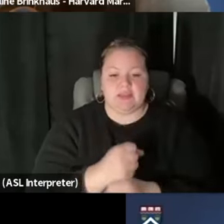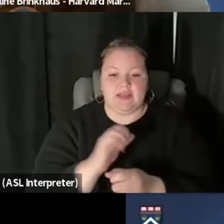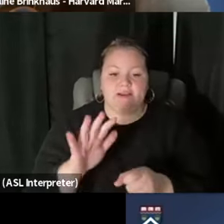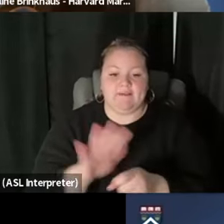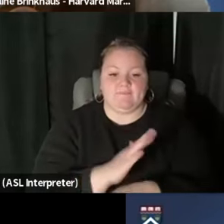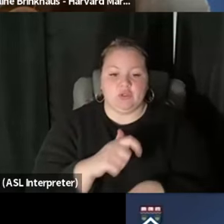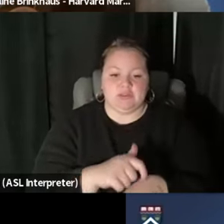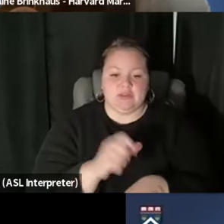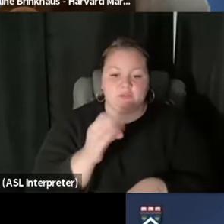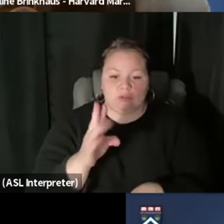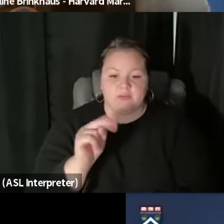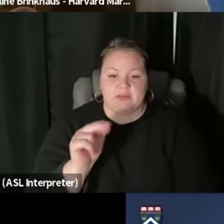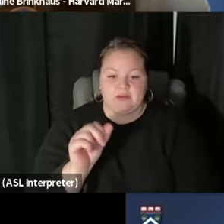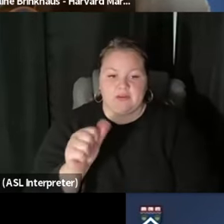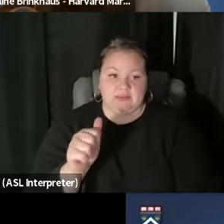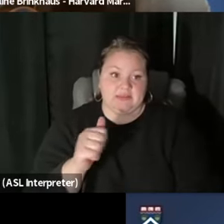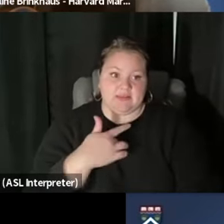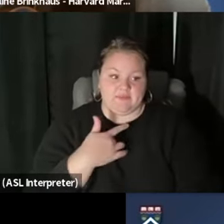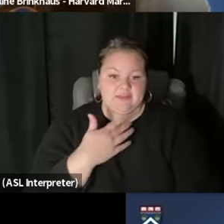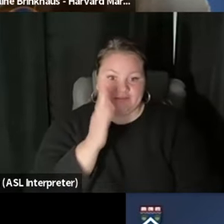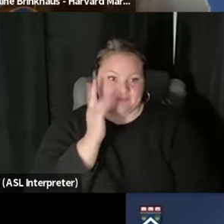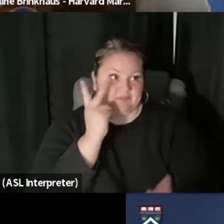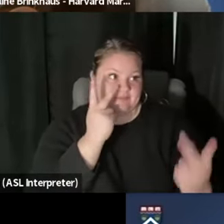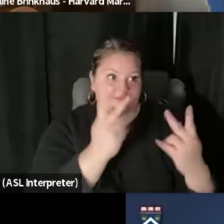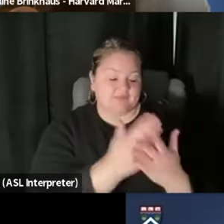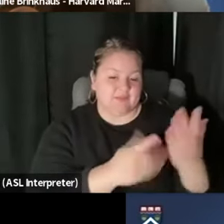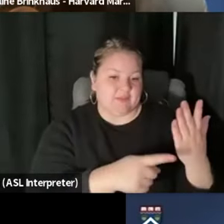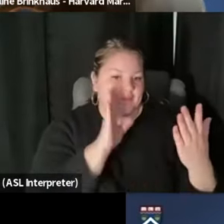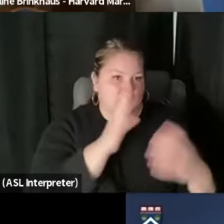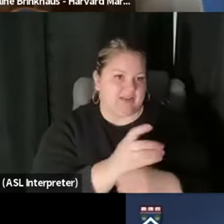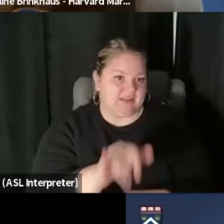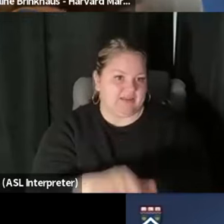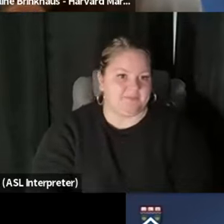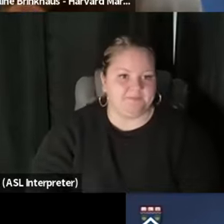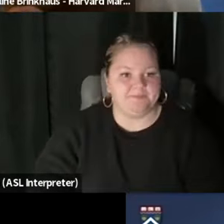and I think it is going to happen. So I'm very proud of the team. Thank you, Vivian.